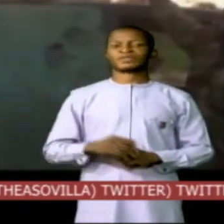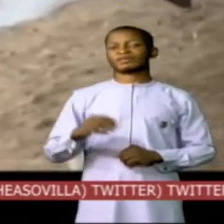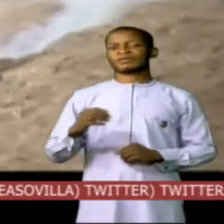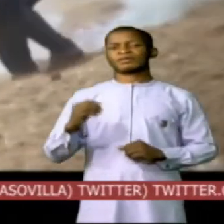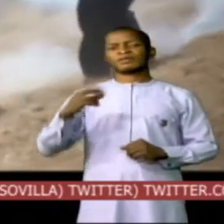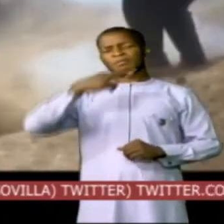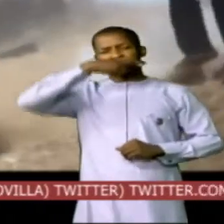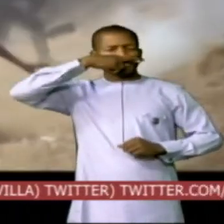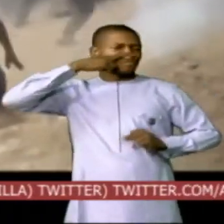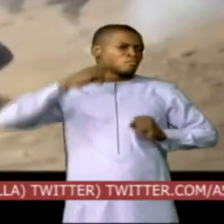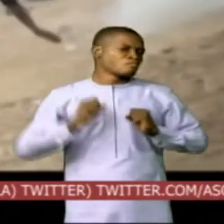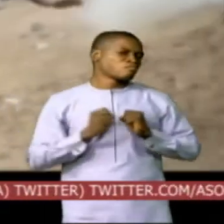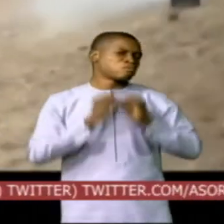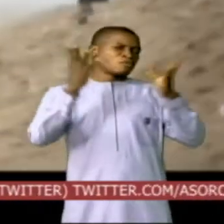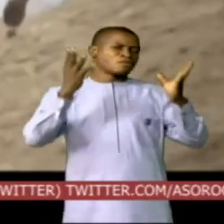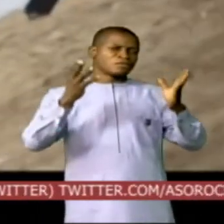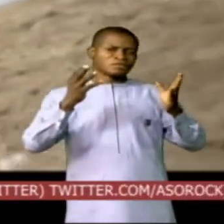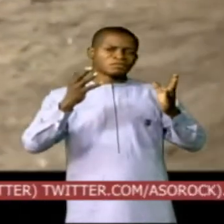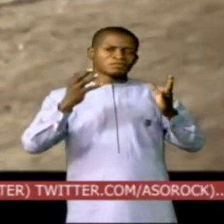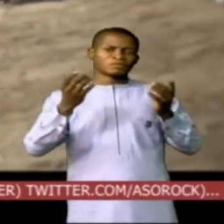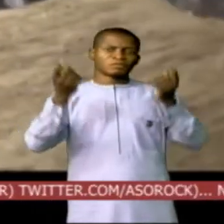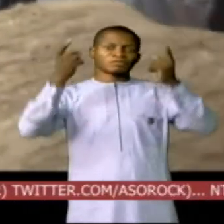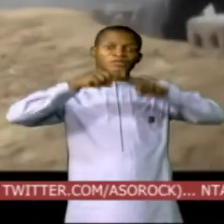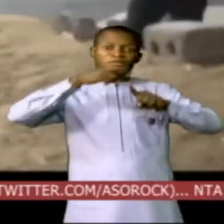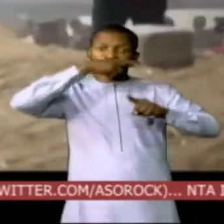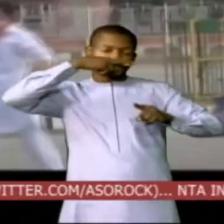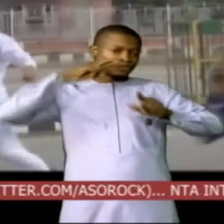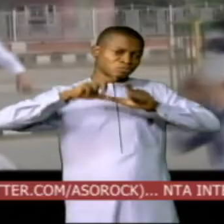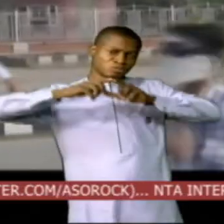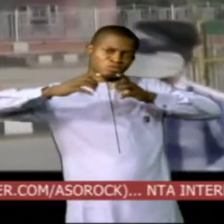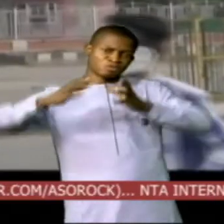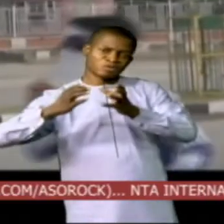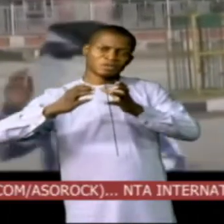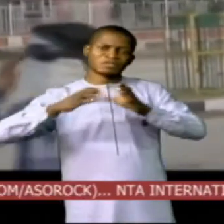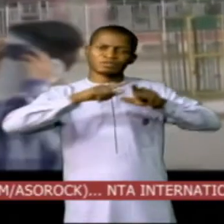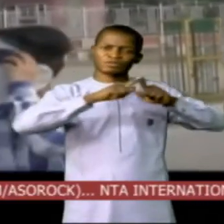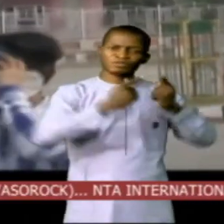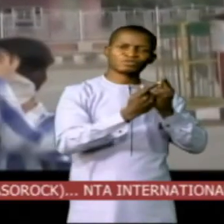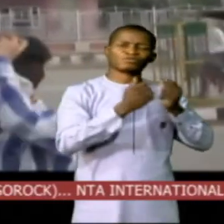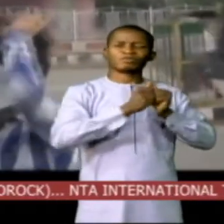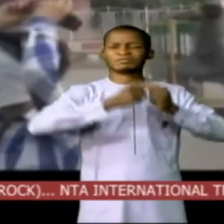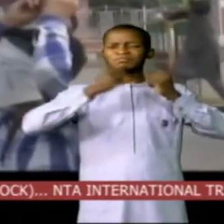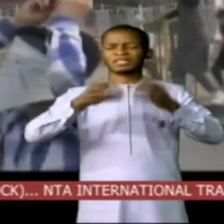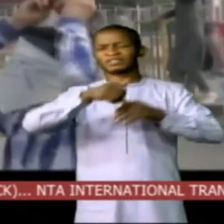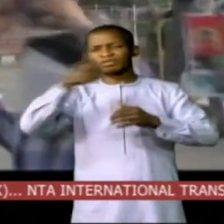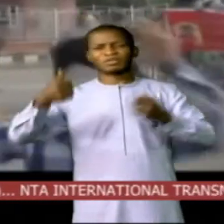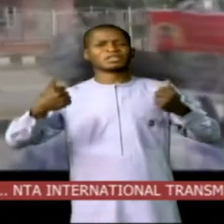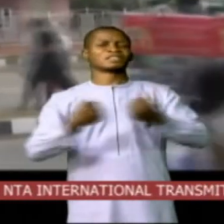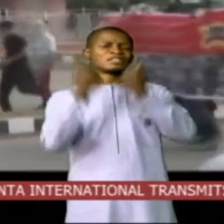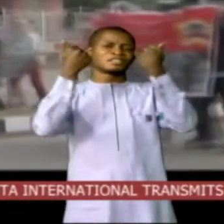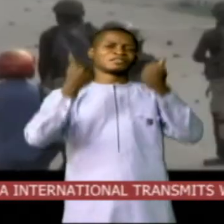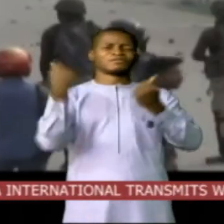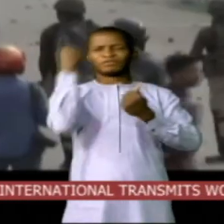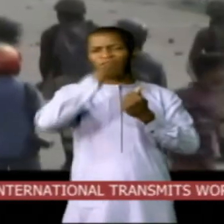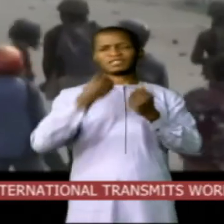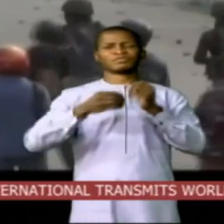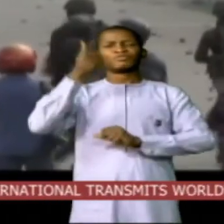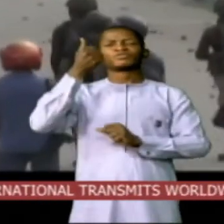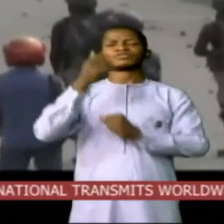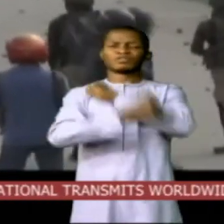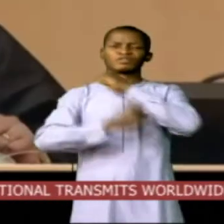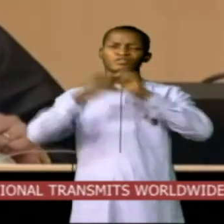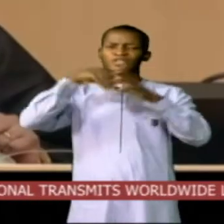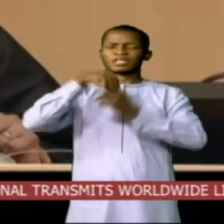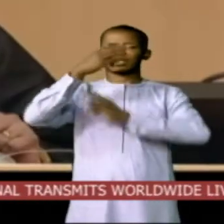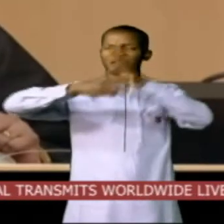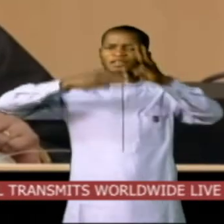Terrorism, insurgency, banditry and other acts of criminality are some of the challenges facing most countries in the